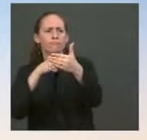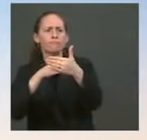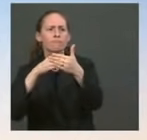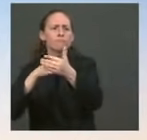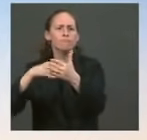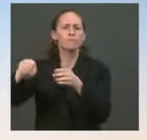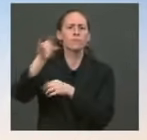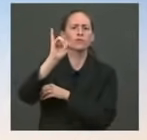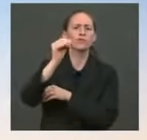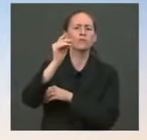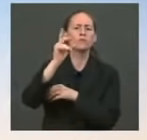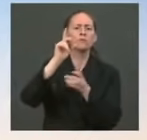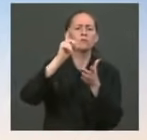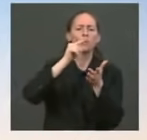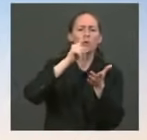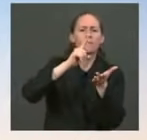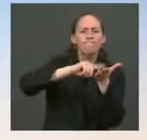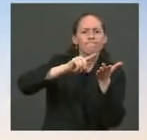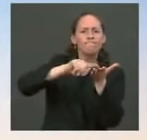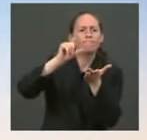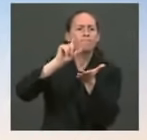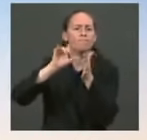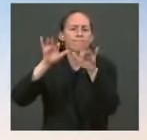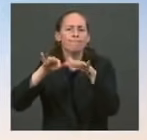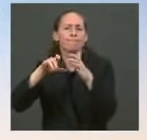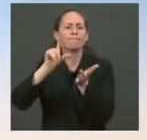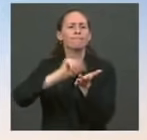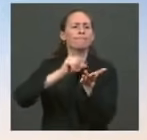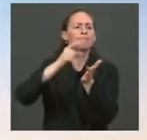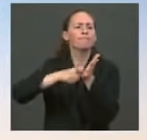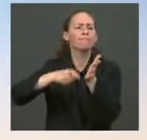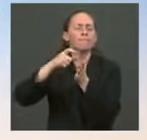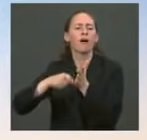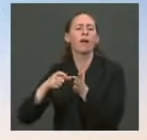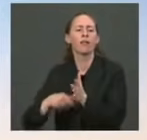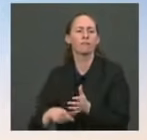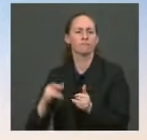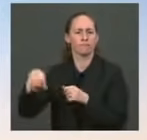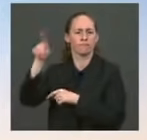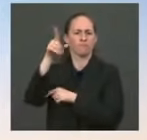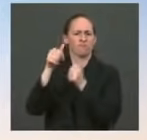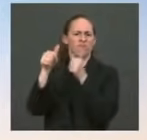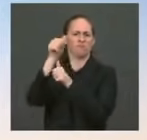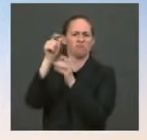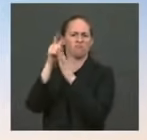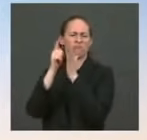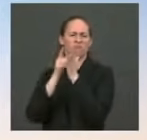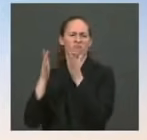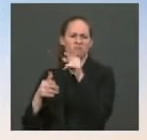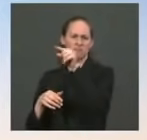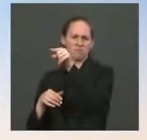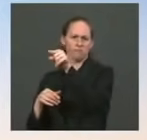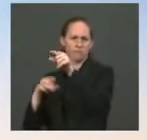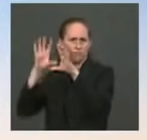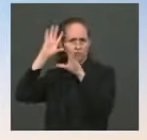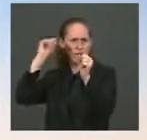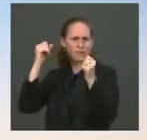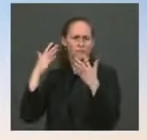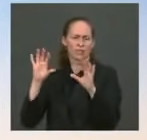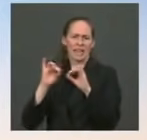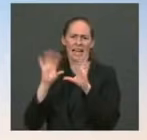after records, something that the Attorney General made an announcement about, the President has spoken to, is very clear evidence of exactly